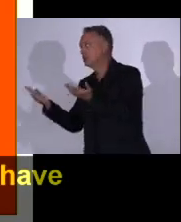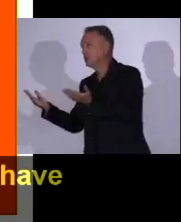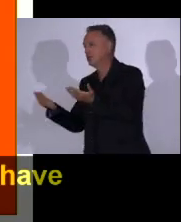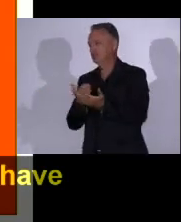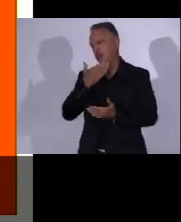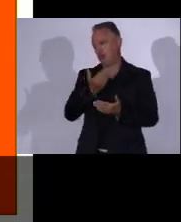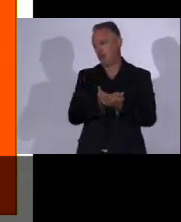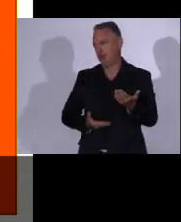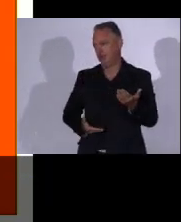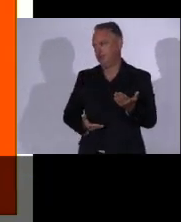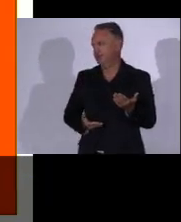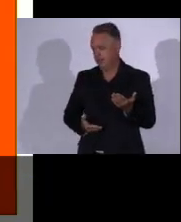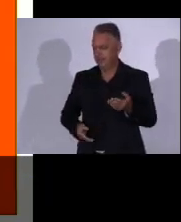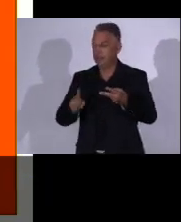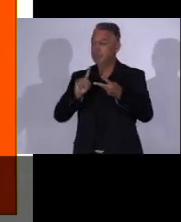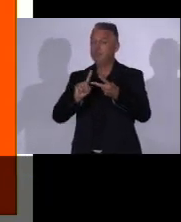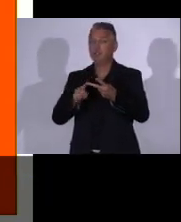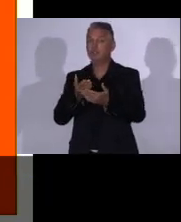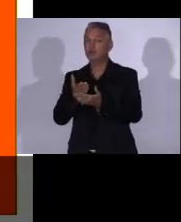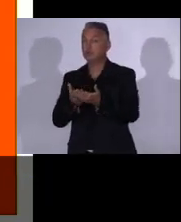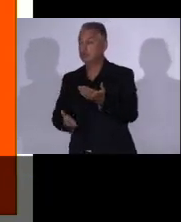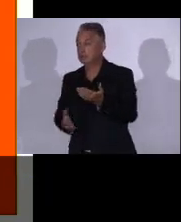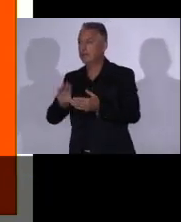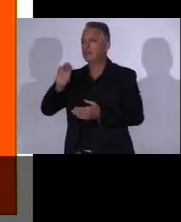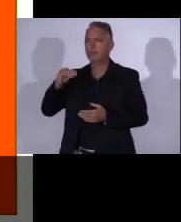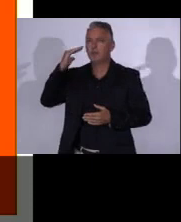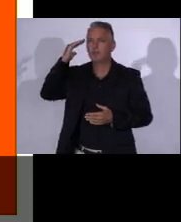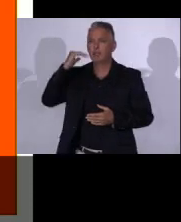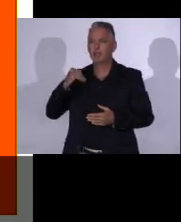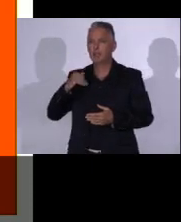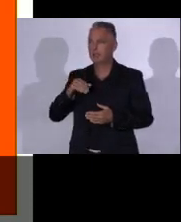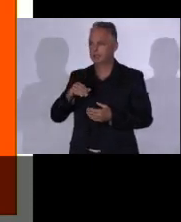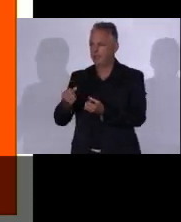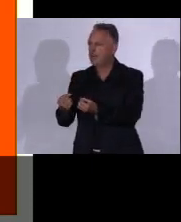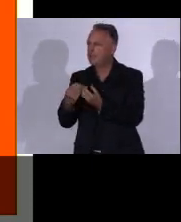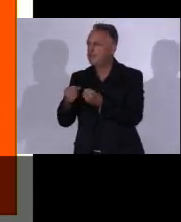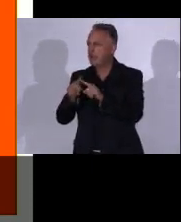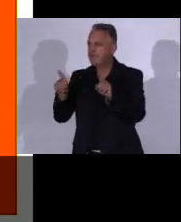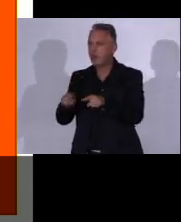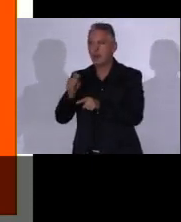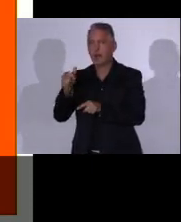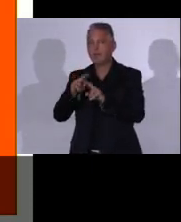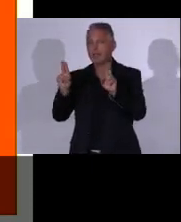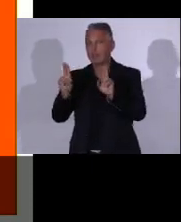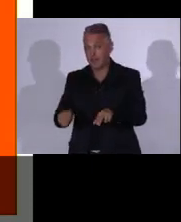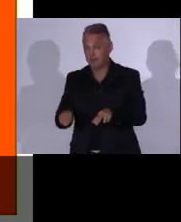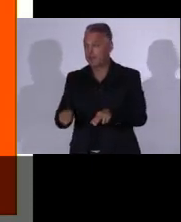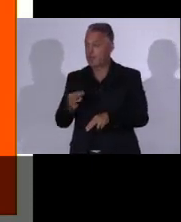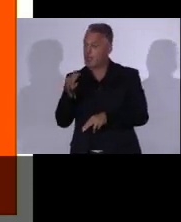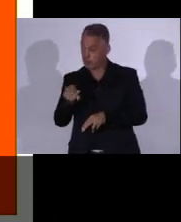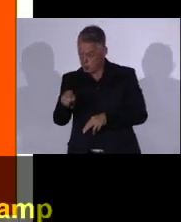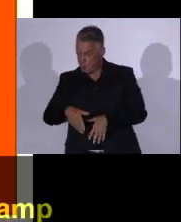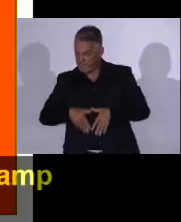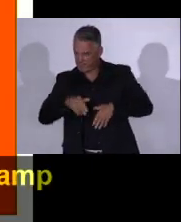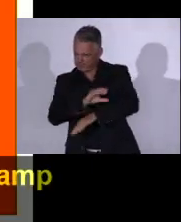experiences. And the second one is from a lady who, in the feedback forms that follow the camp, when asked if she was resilient,